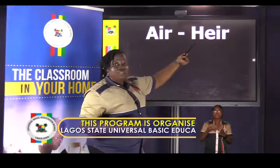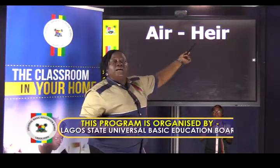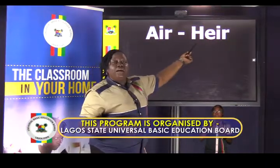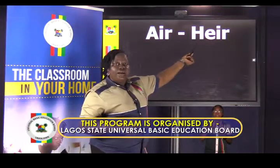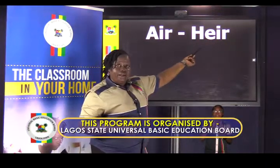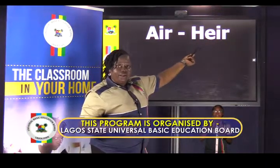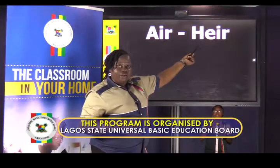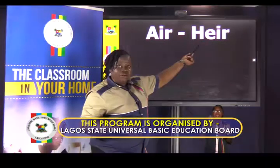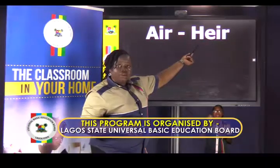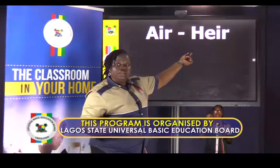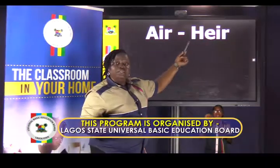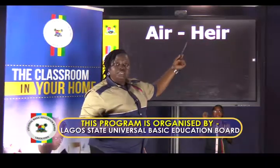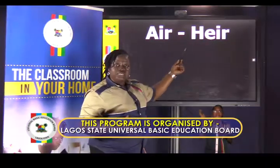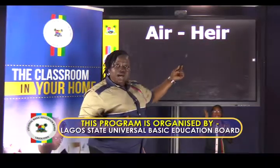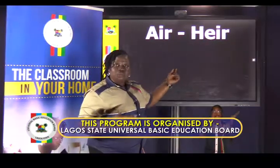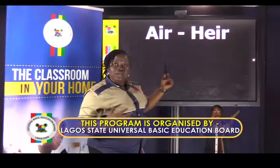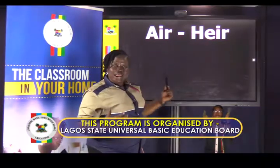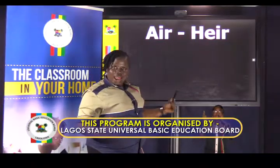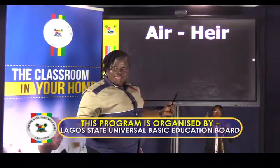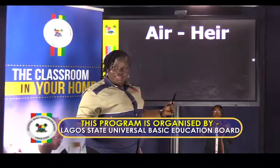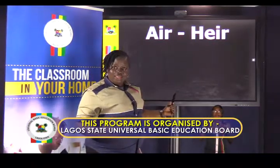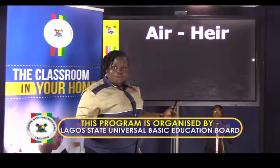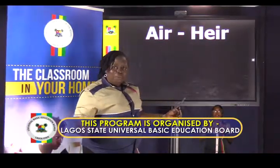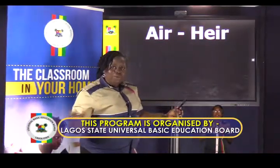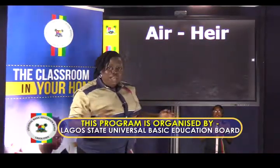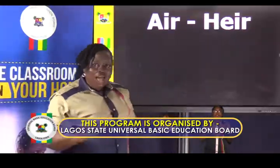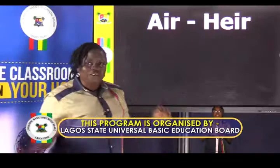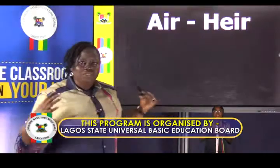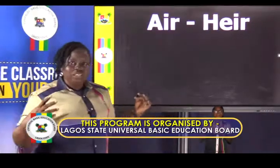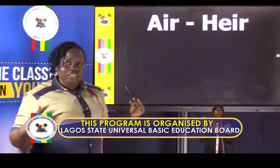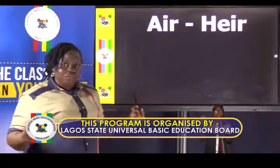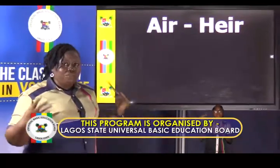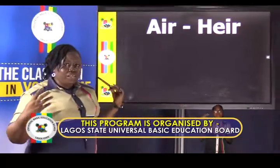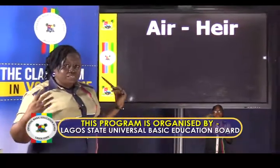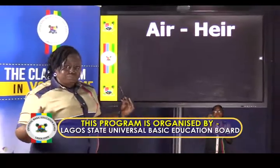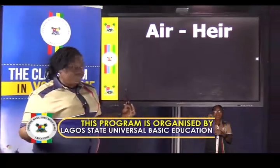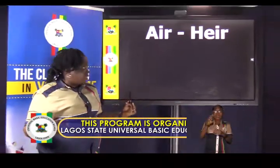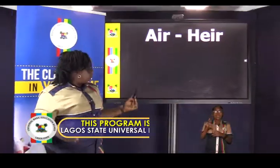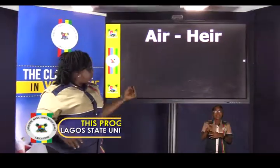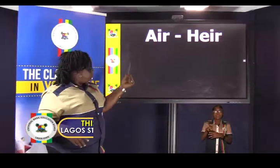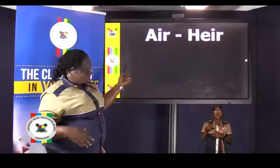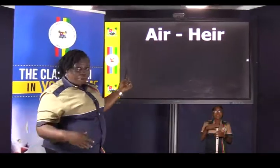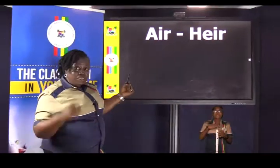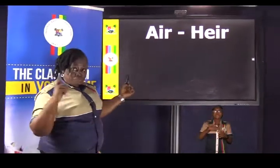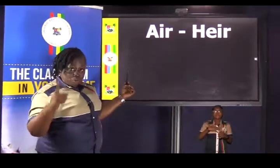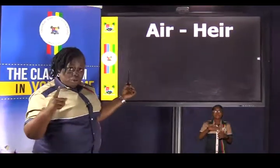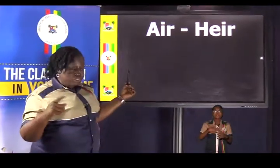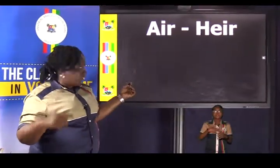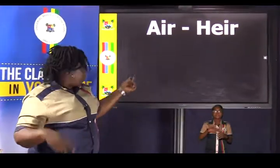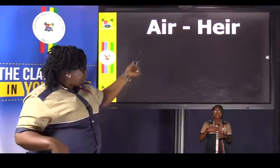And this is hair. They sound alike, but they have different meanings.